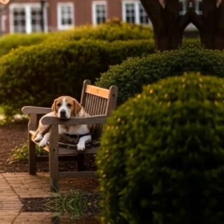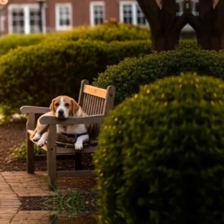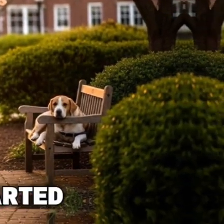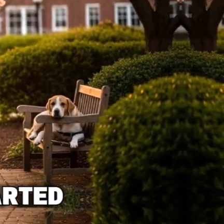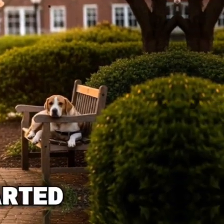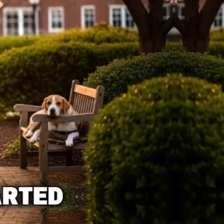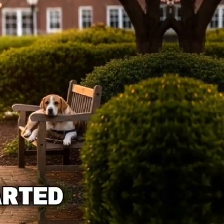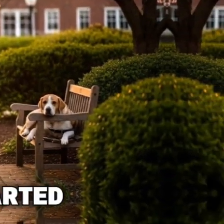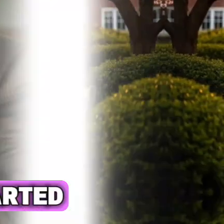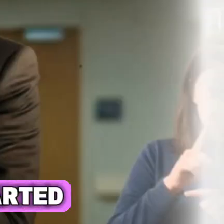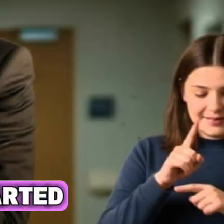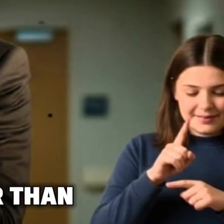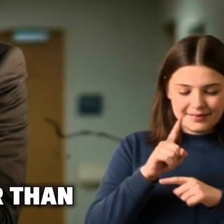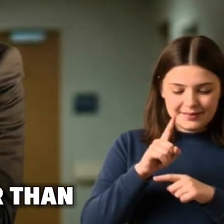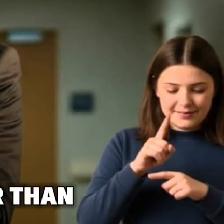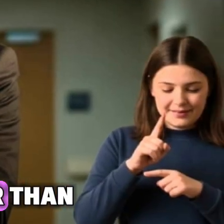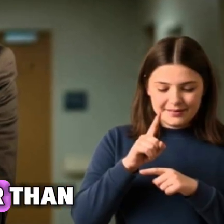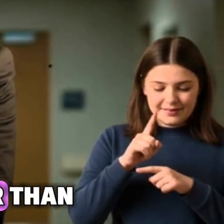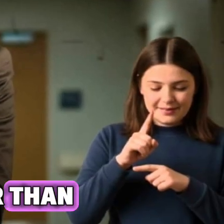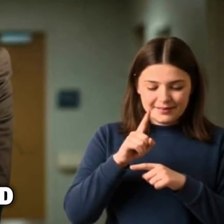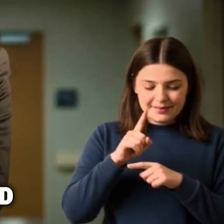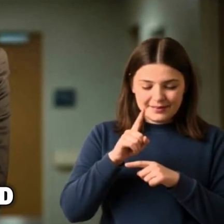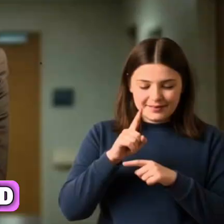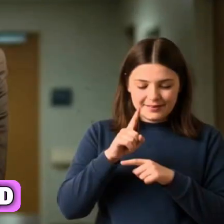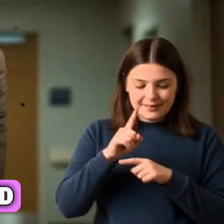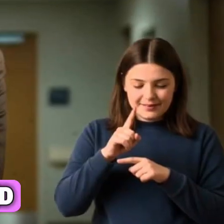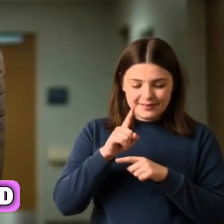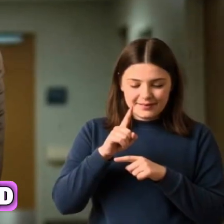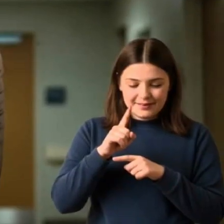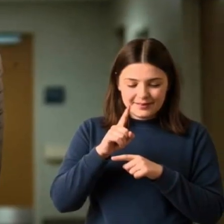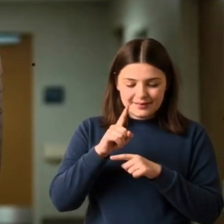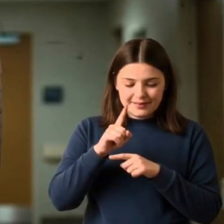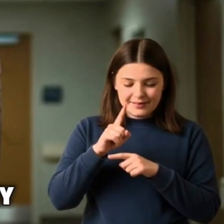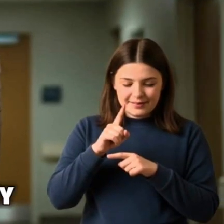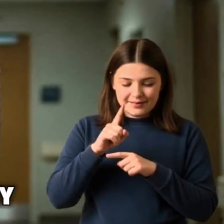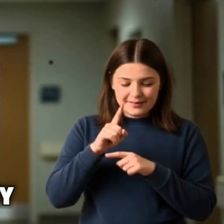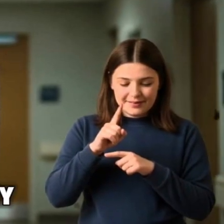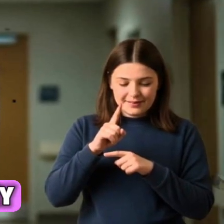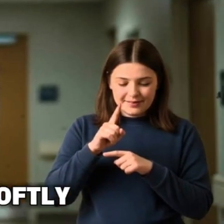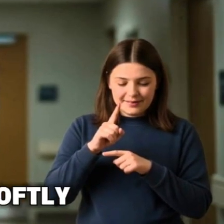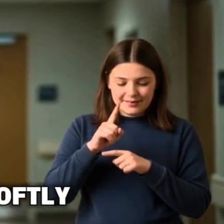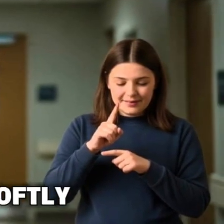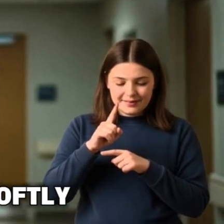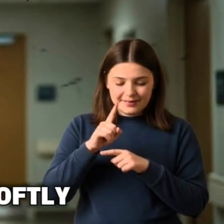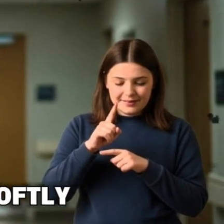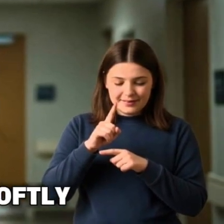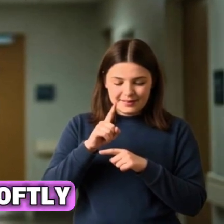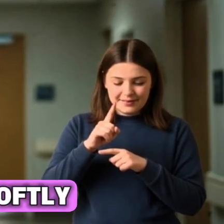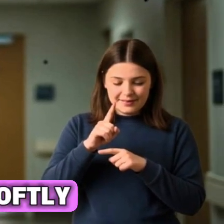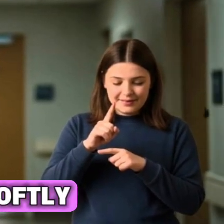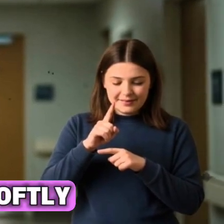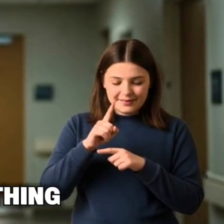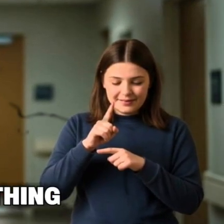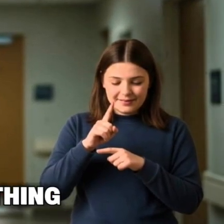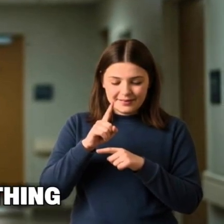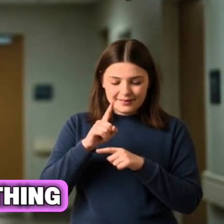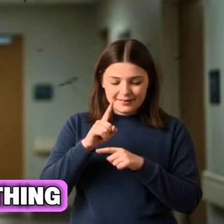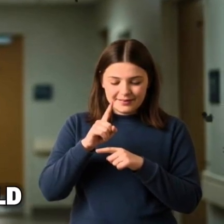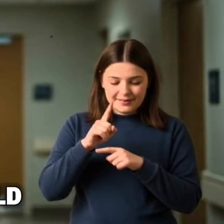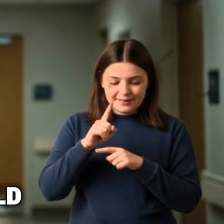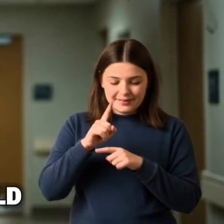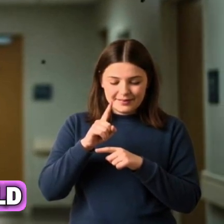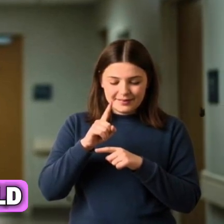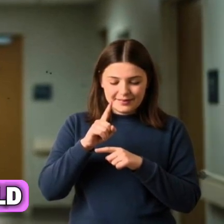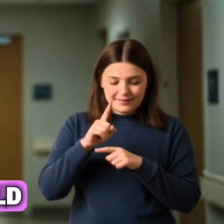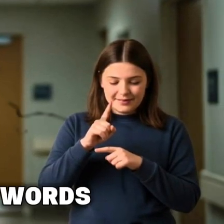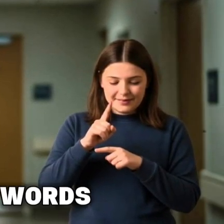it meant. Her kindness had started something far bigger than she ever imagined. The next time they met, Ethan told her softly, "You taught me something